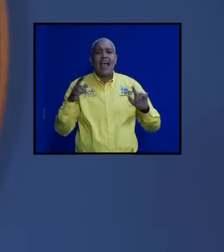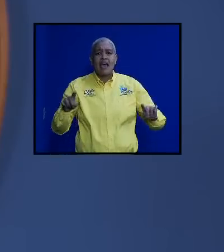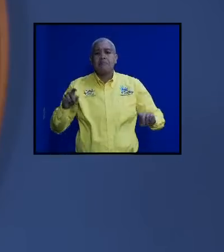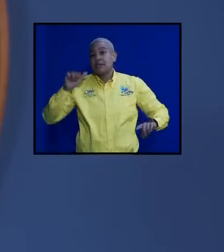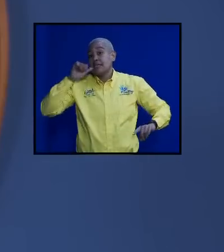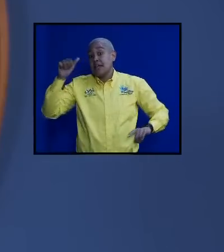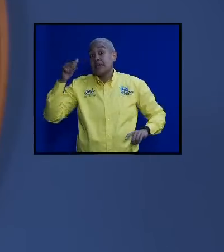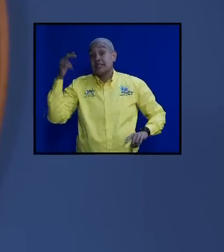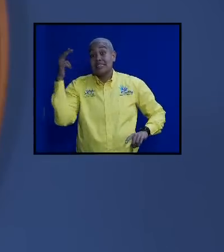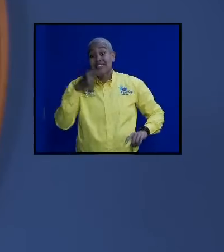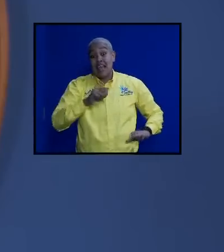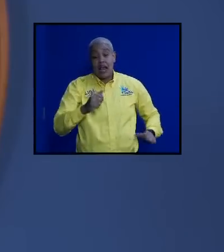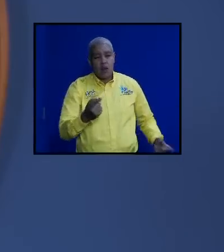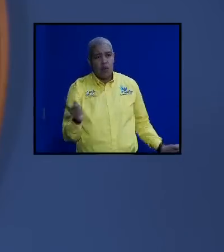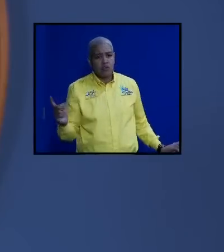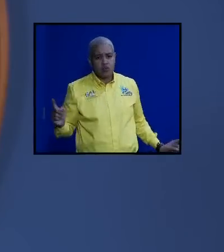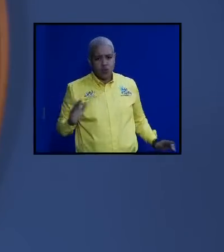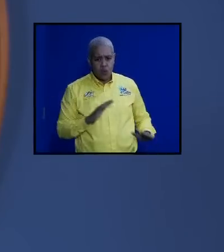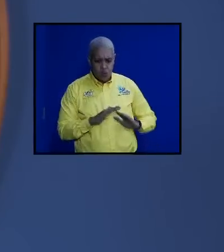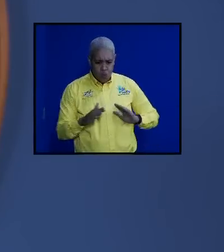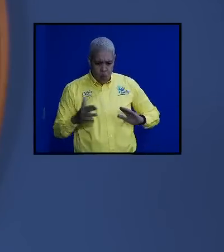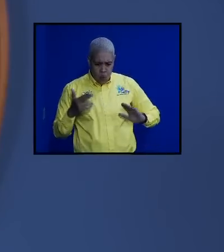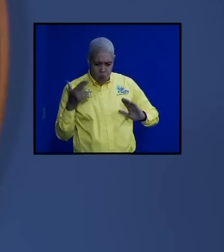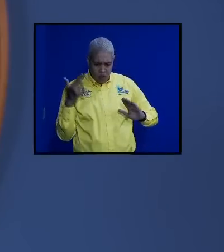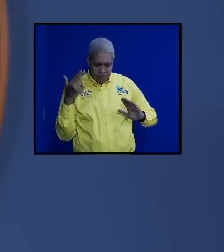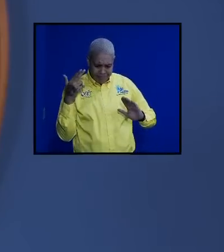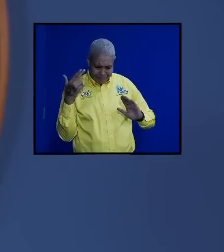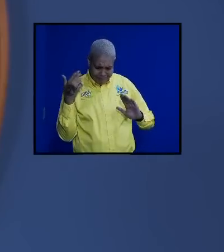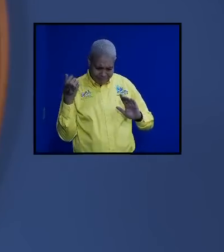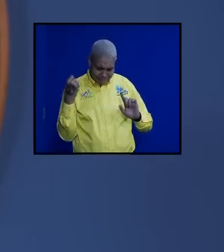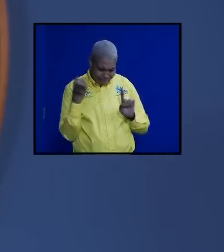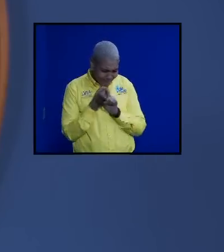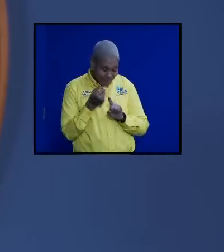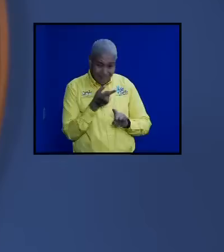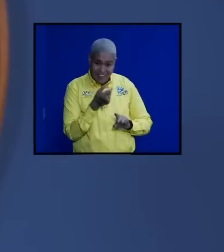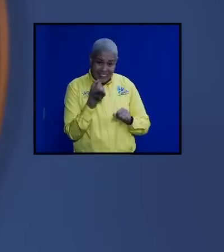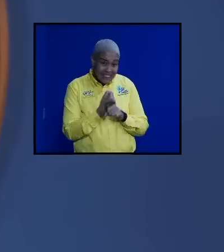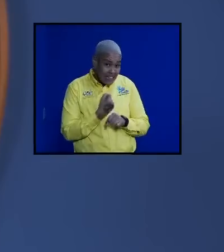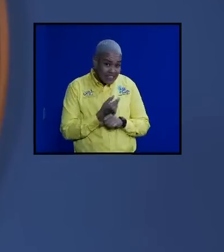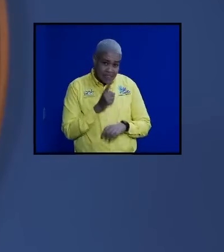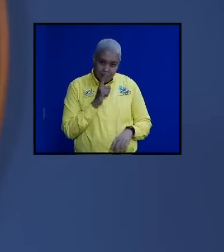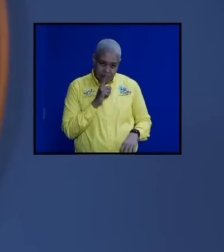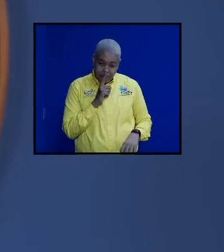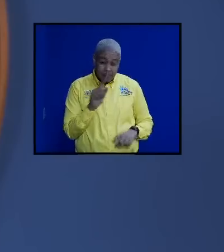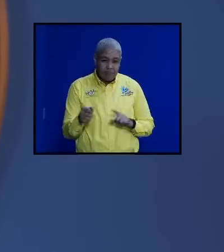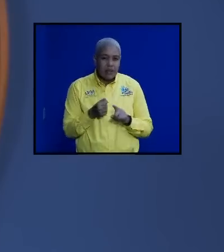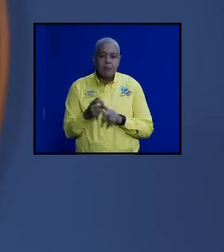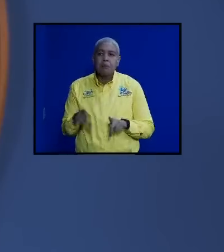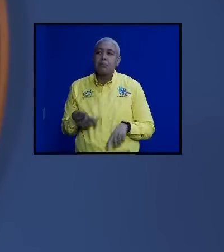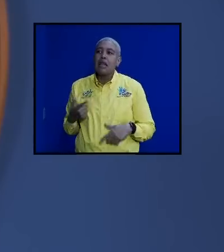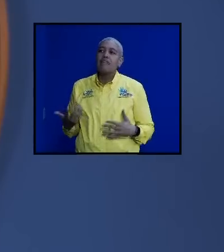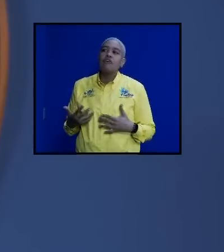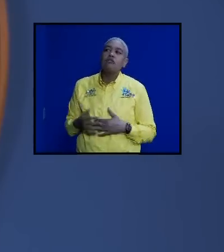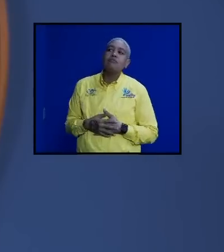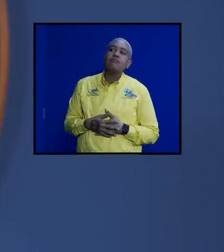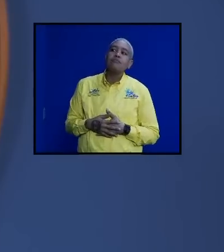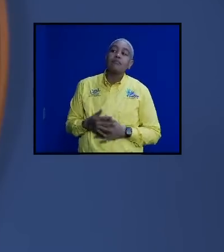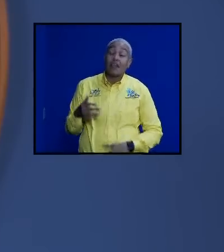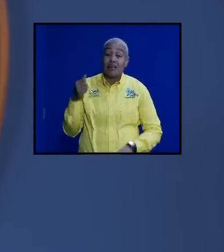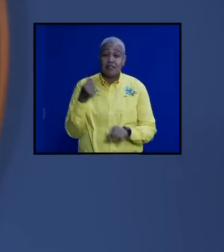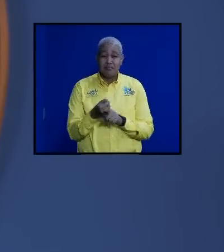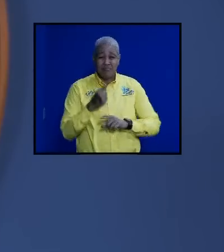not hitting anyone, so it doesn't hit the statistics. But what it does is impact lives, impact the feeling of